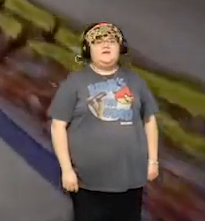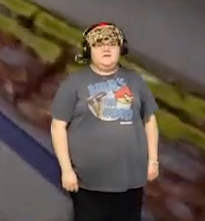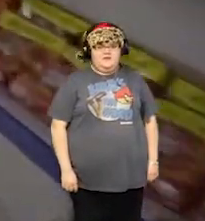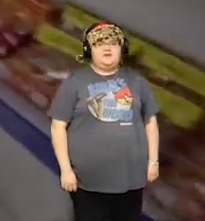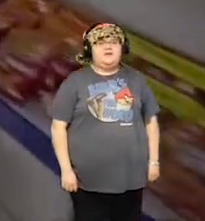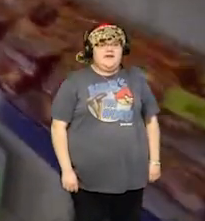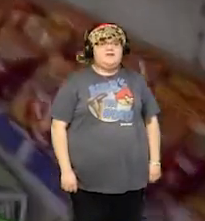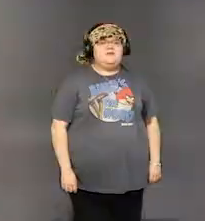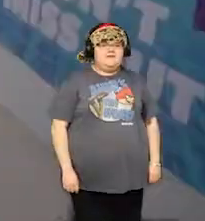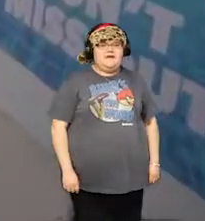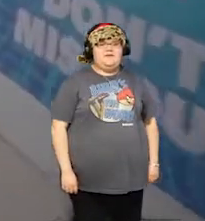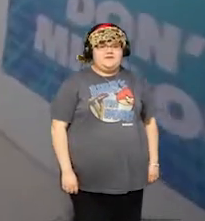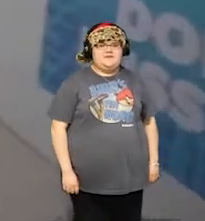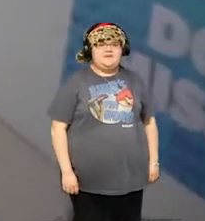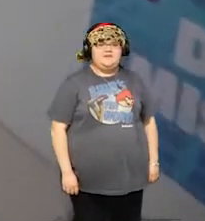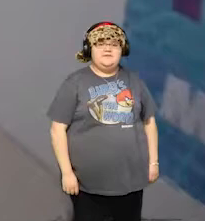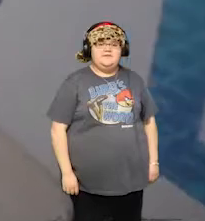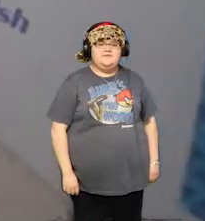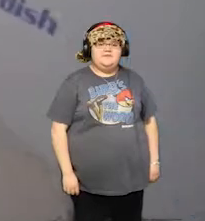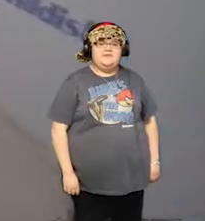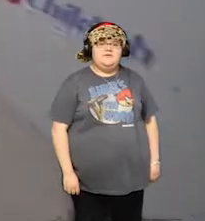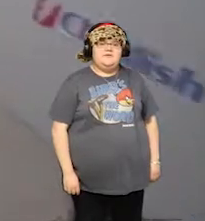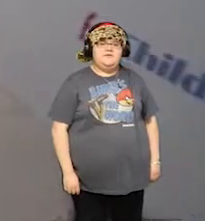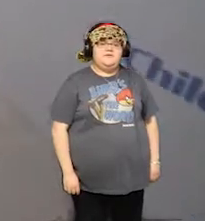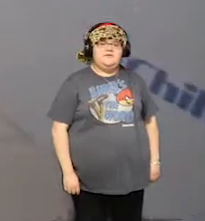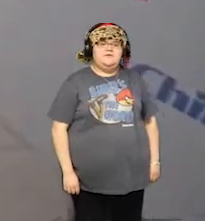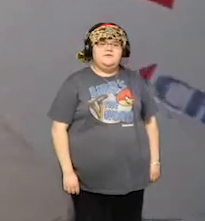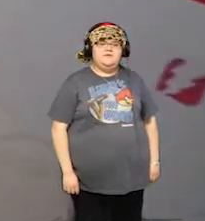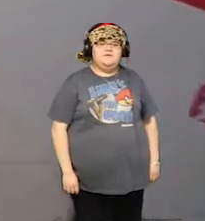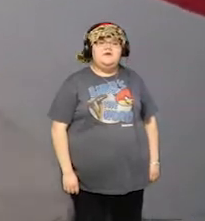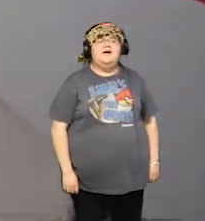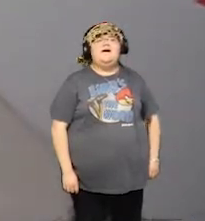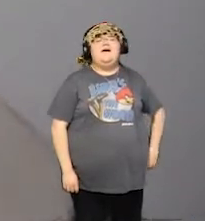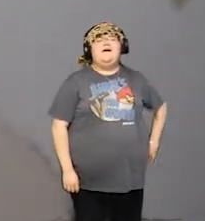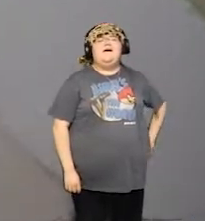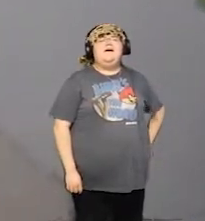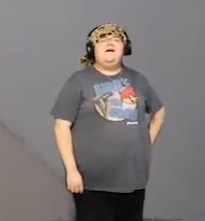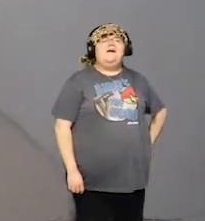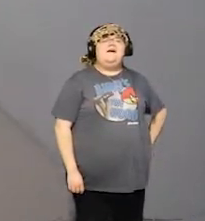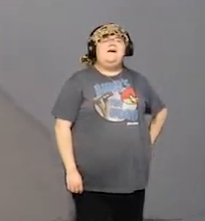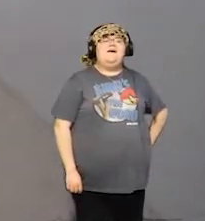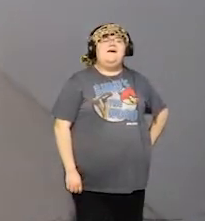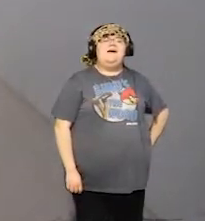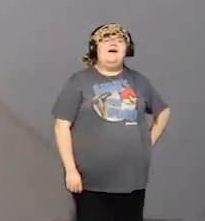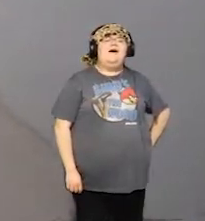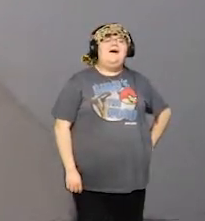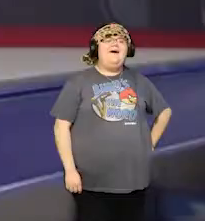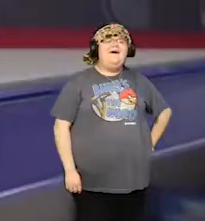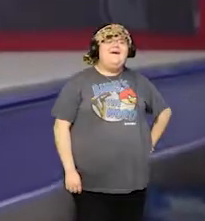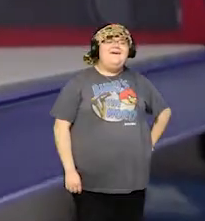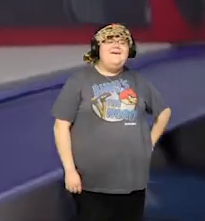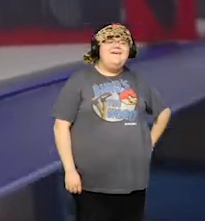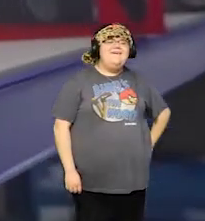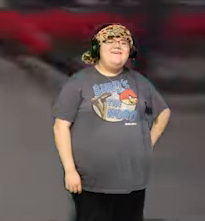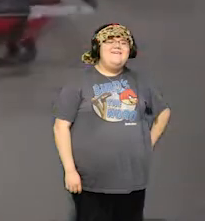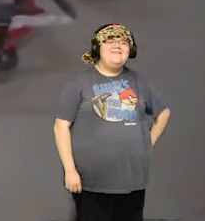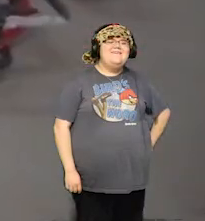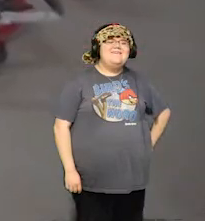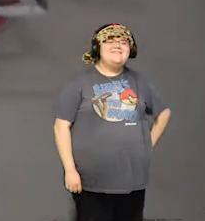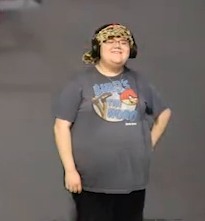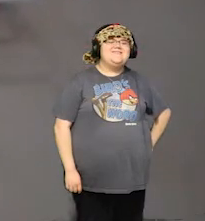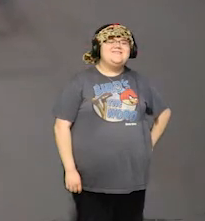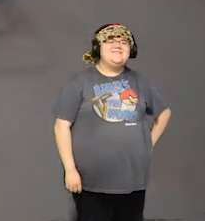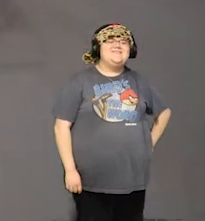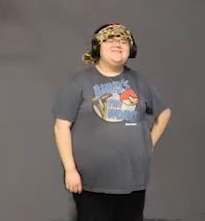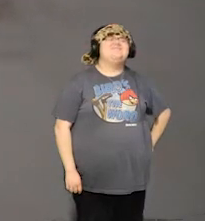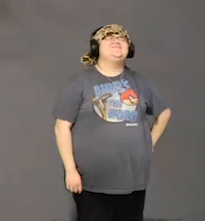this supermarket. To make it more difficult, we have to complete this shopping list in less than 3 minutes. So let's warm up. It's time